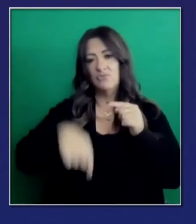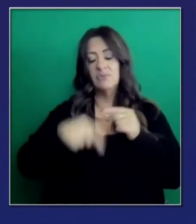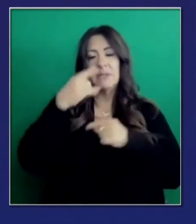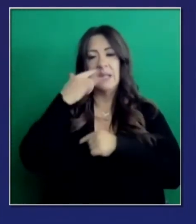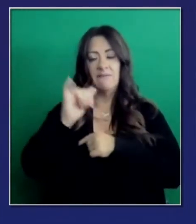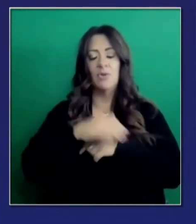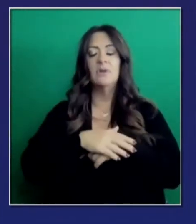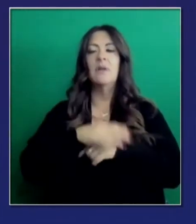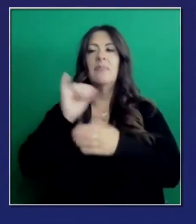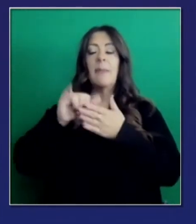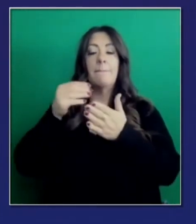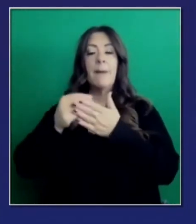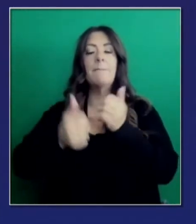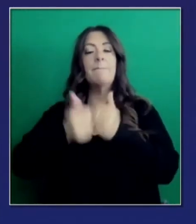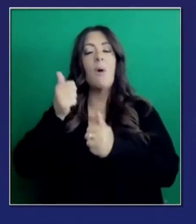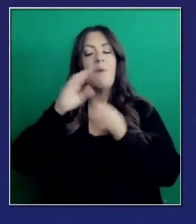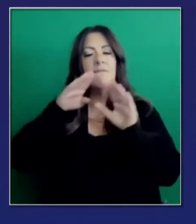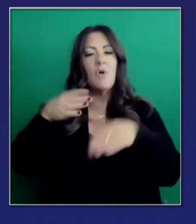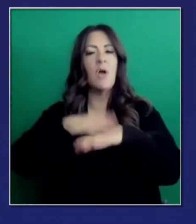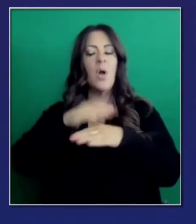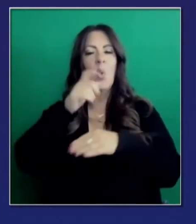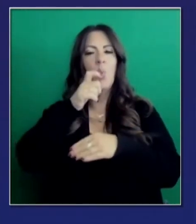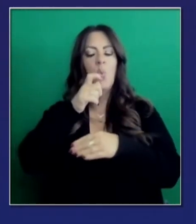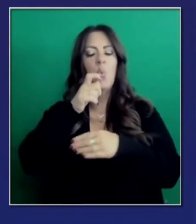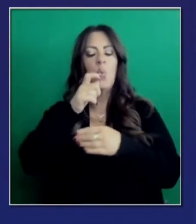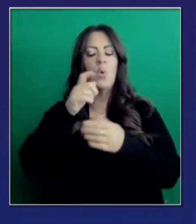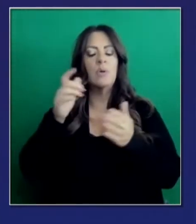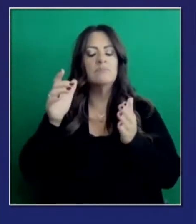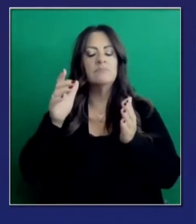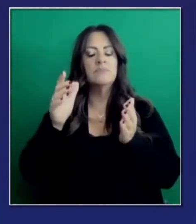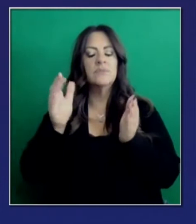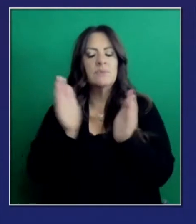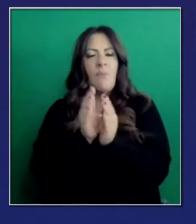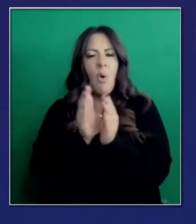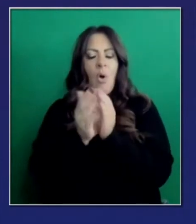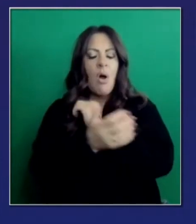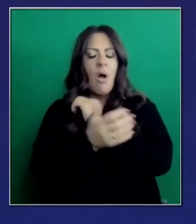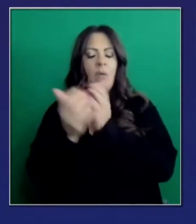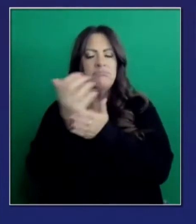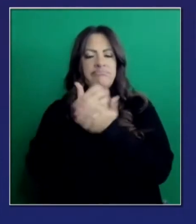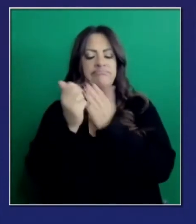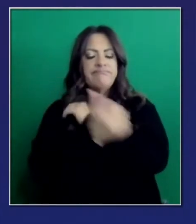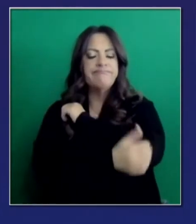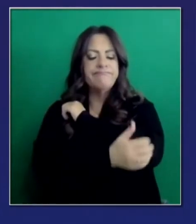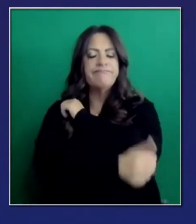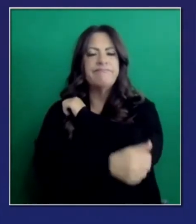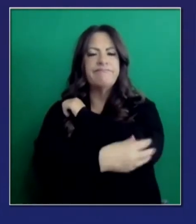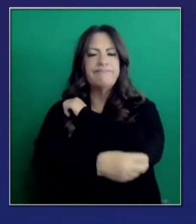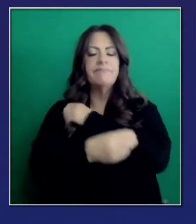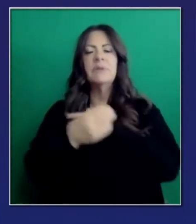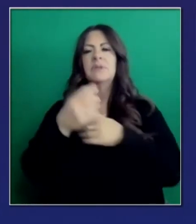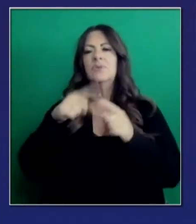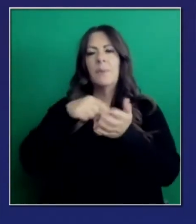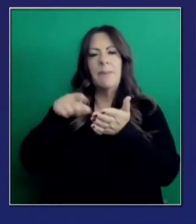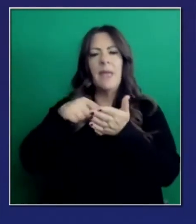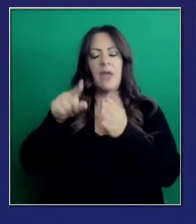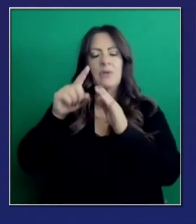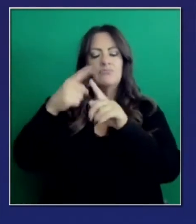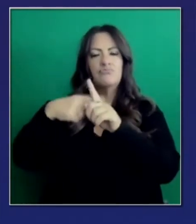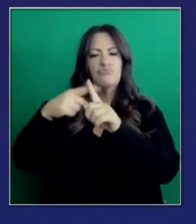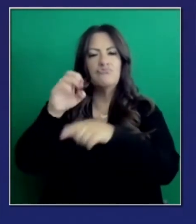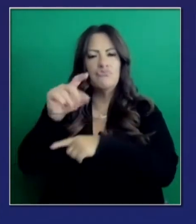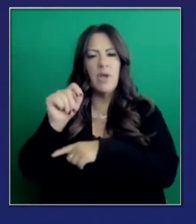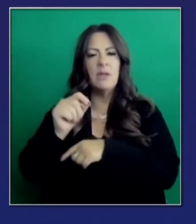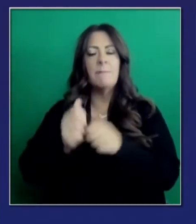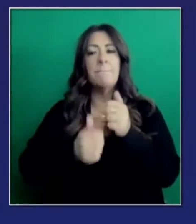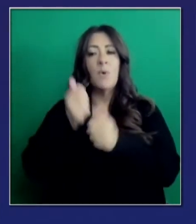targeting 50% of AMI, which is area medium income, up to about 80% of AMI. The whole idea is to leverage the dollars and look